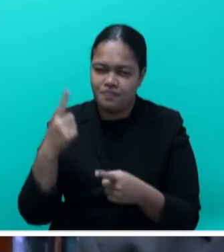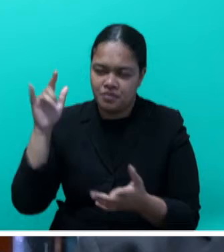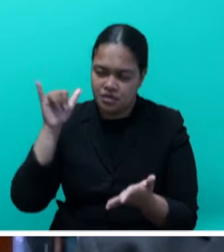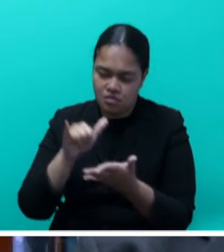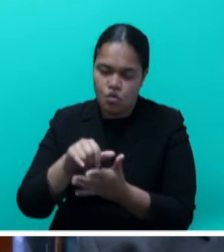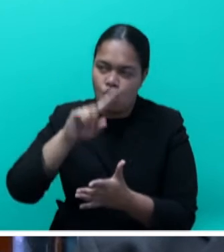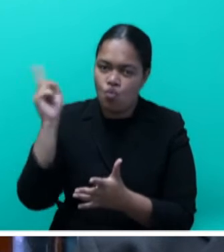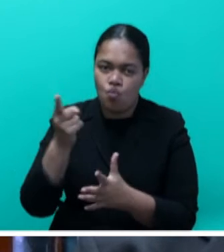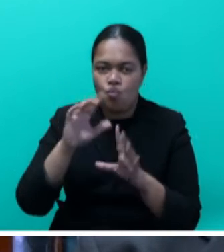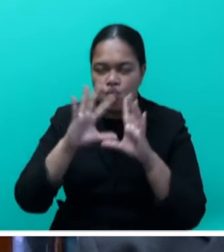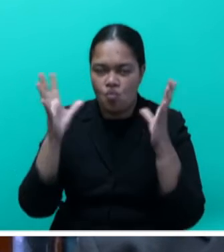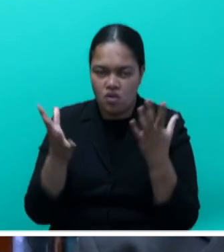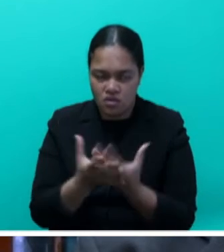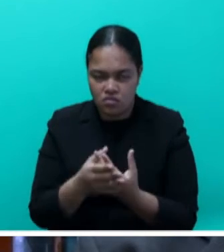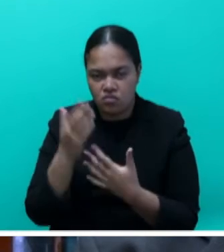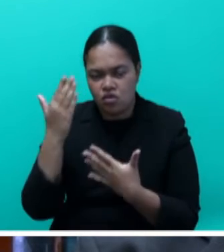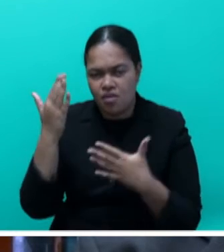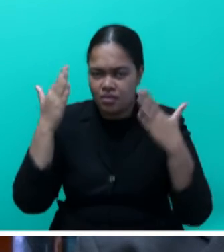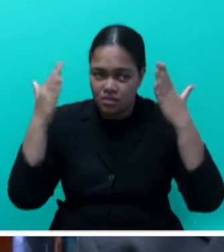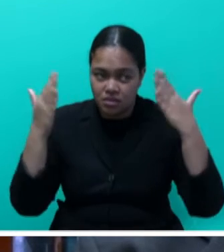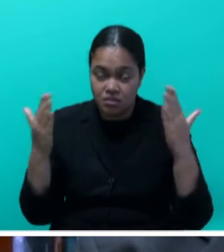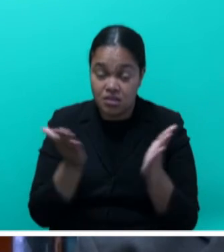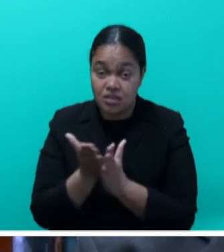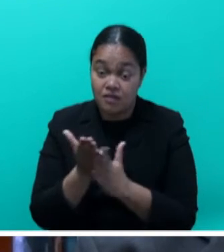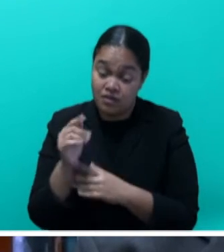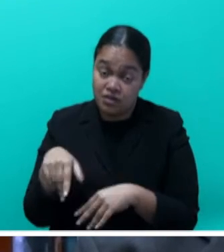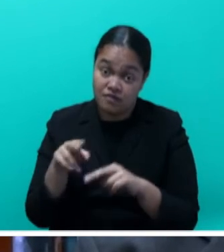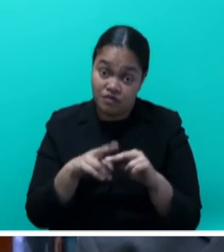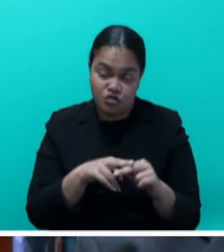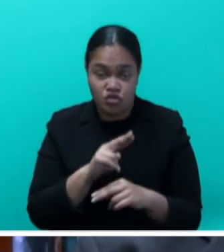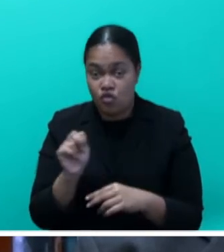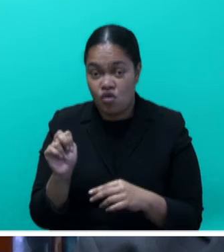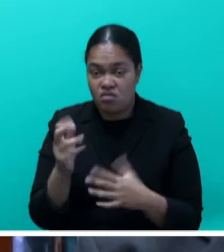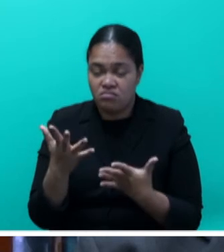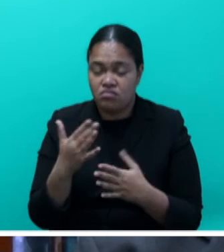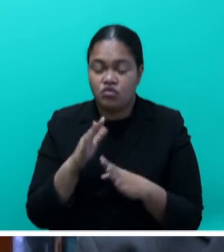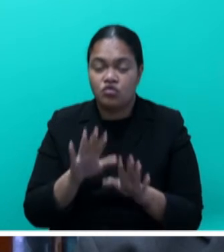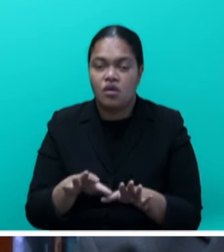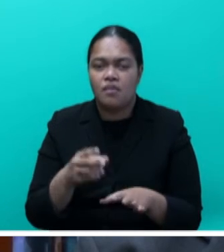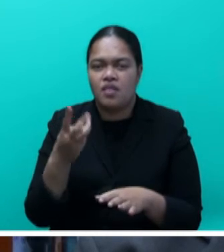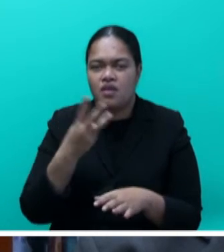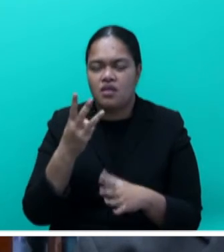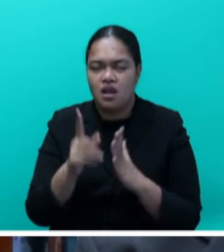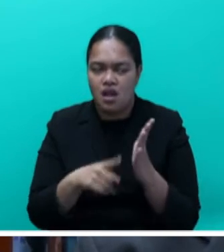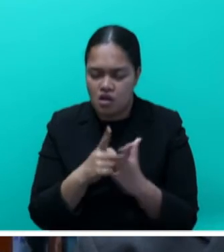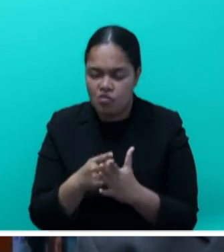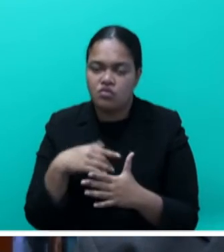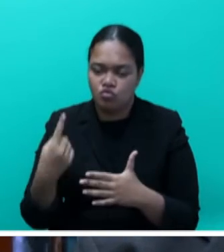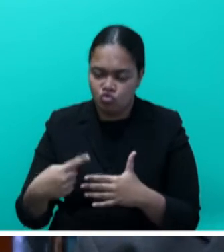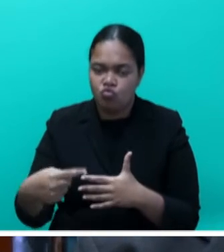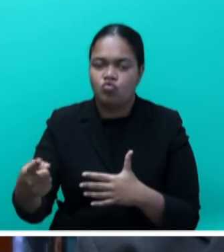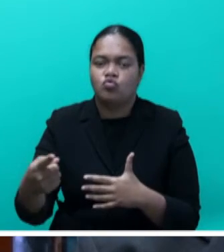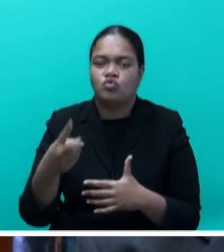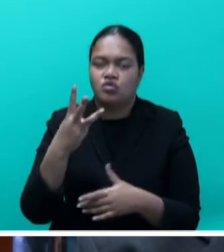world. Honourable Speaker, the service to Fiji is non-stop, over 13 hours, and will operate 3 times